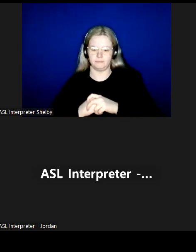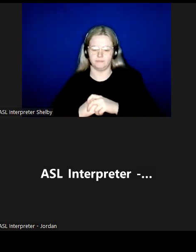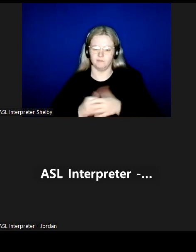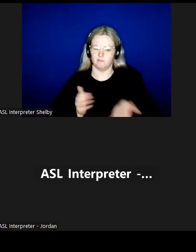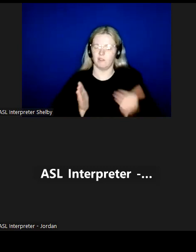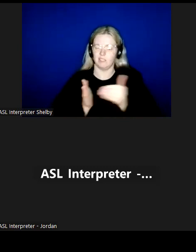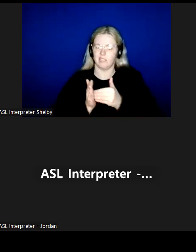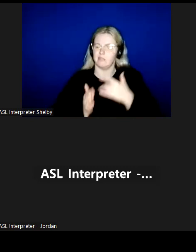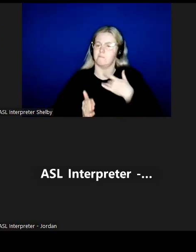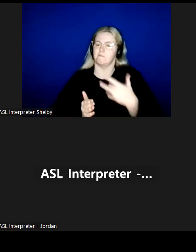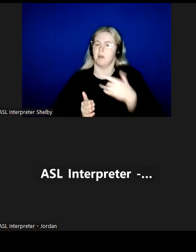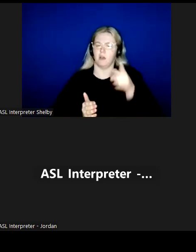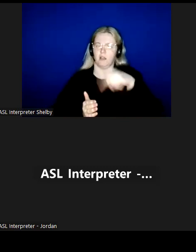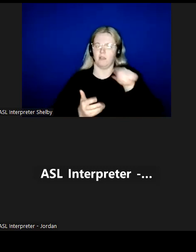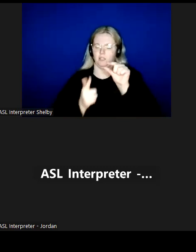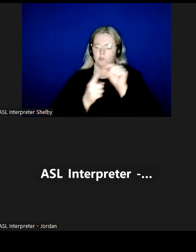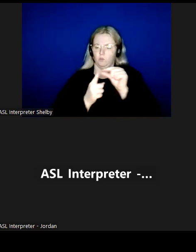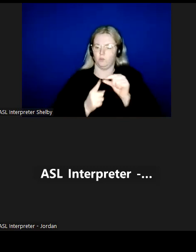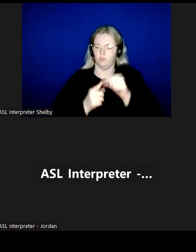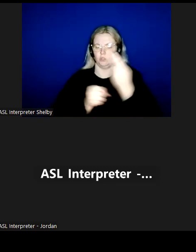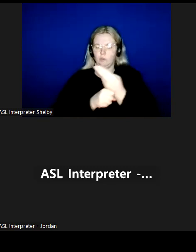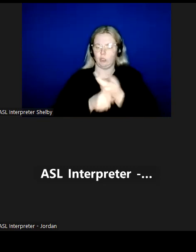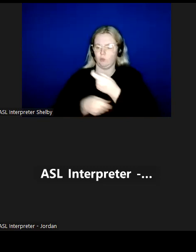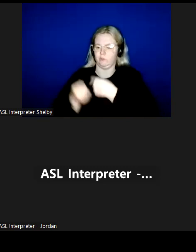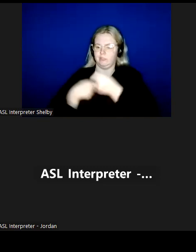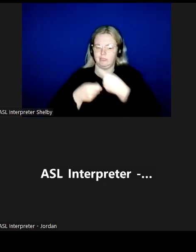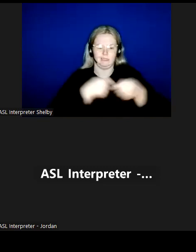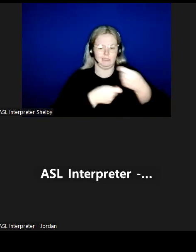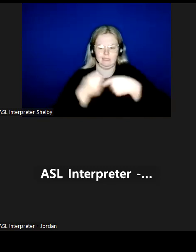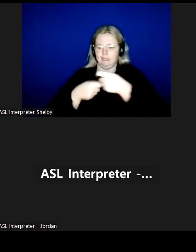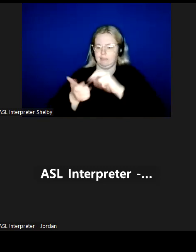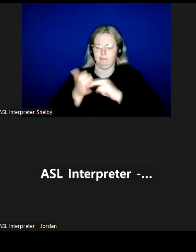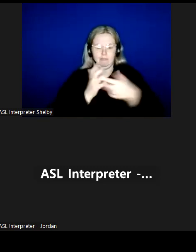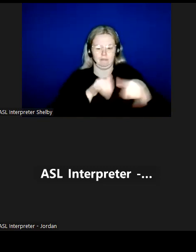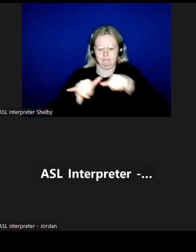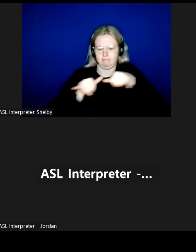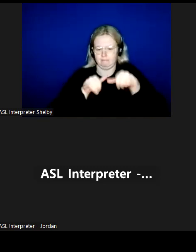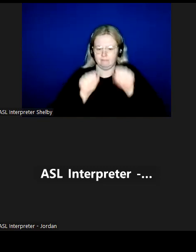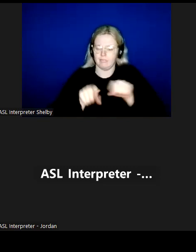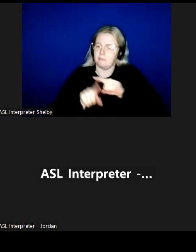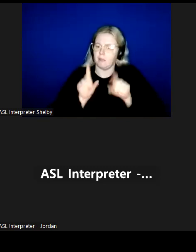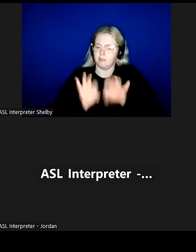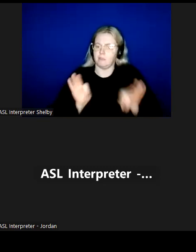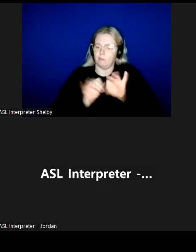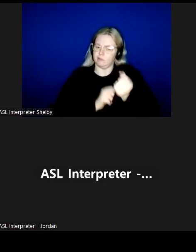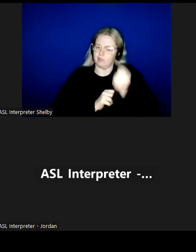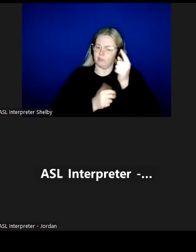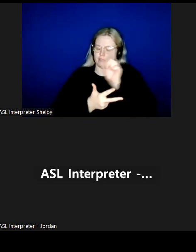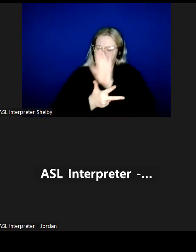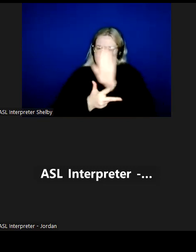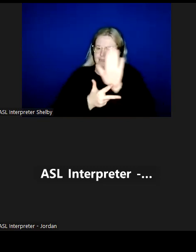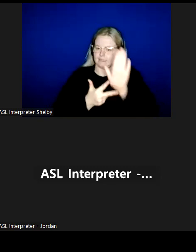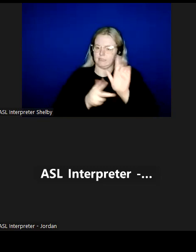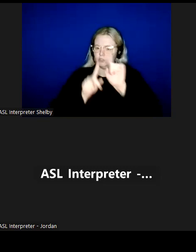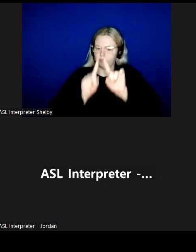use interchangeably, but it's important to highlight some of the differences between them. So